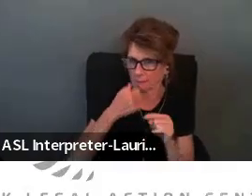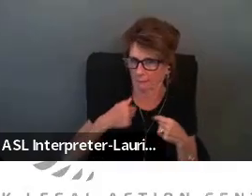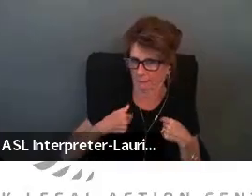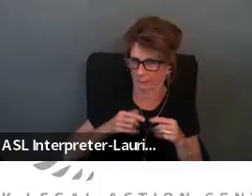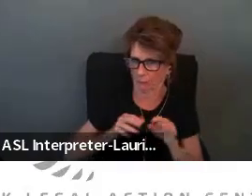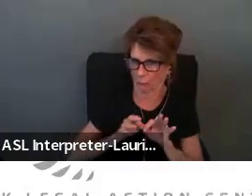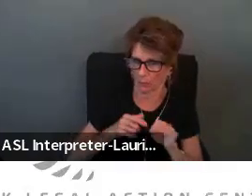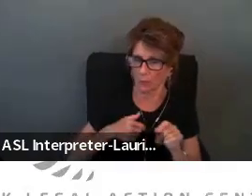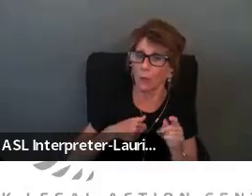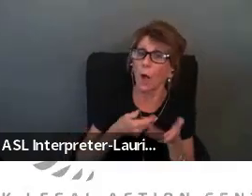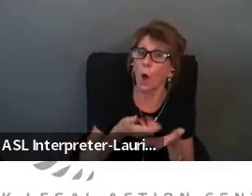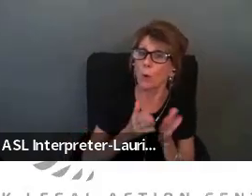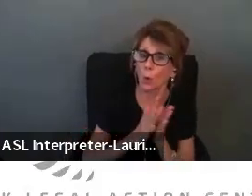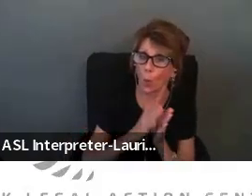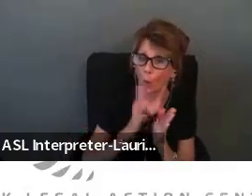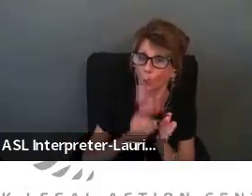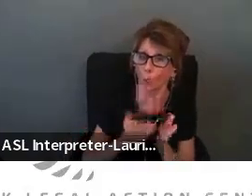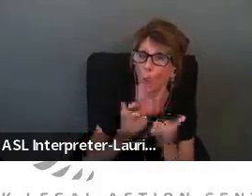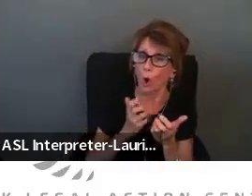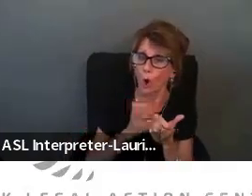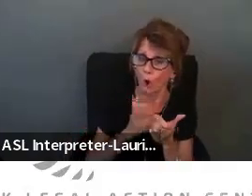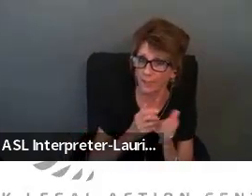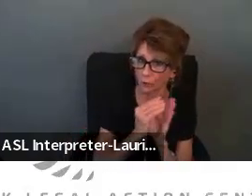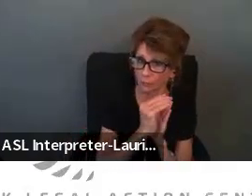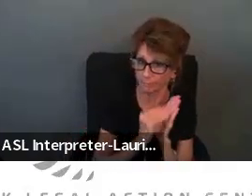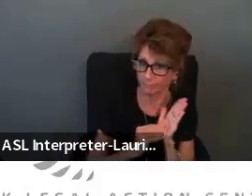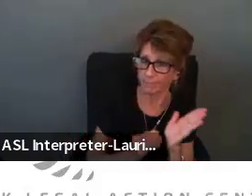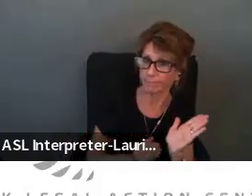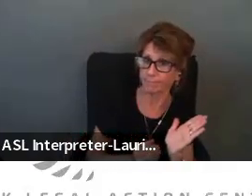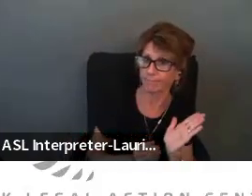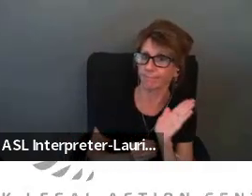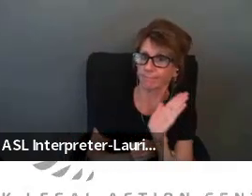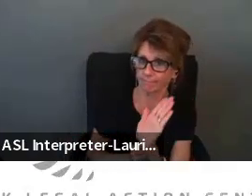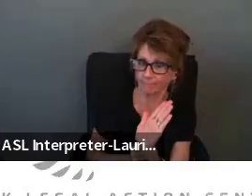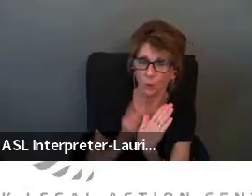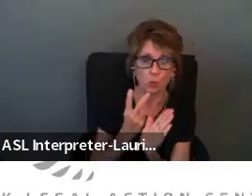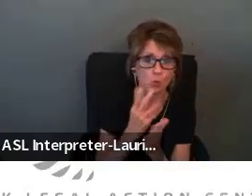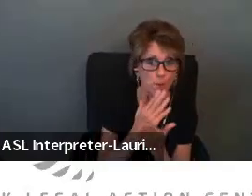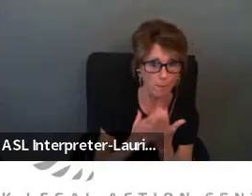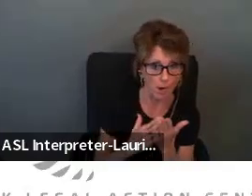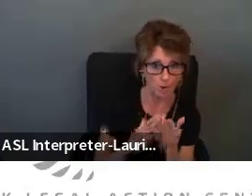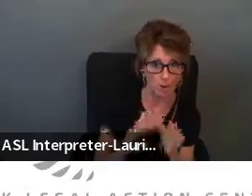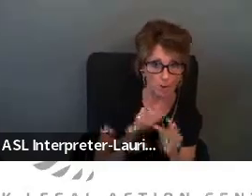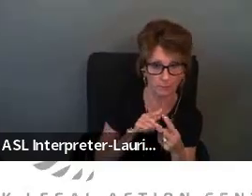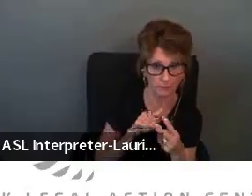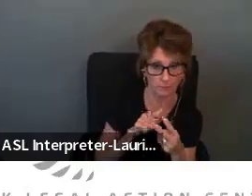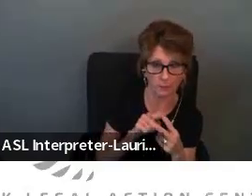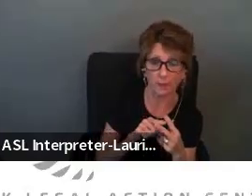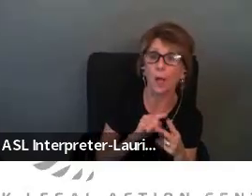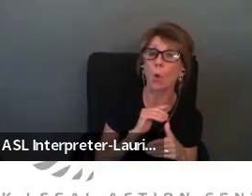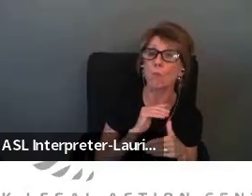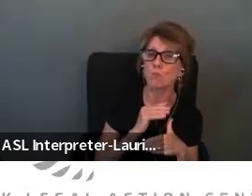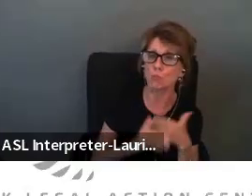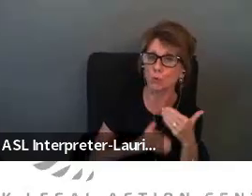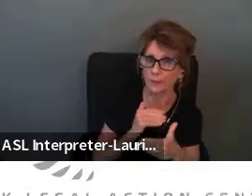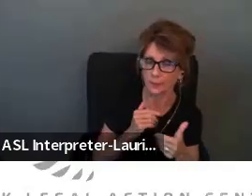comes in two parts. There's a procedural accommodation and there's a substantive accommodation.